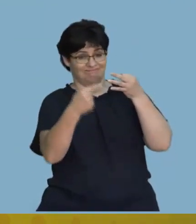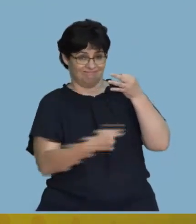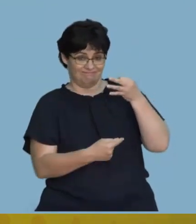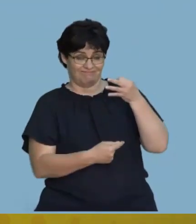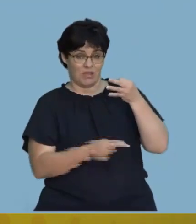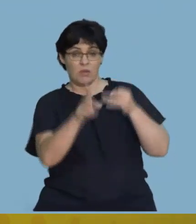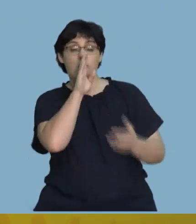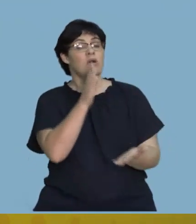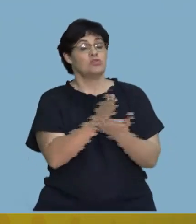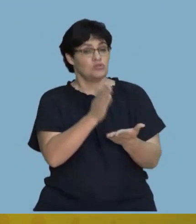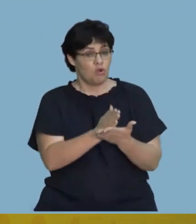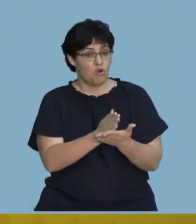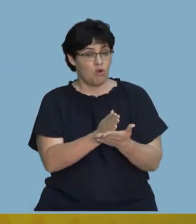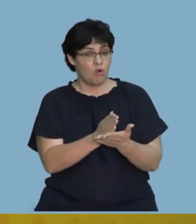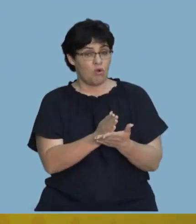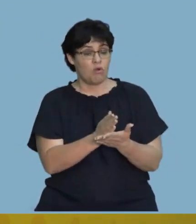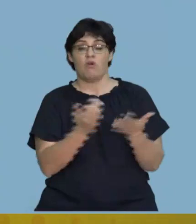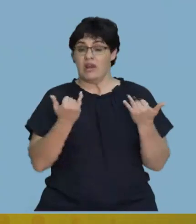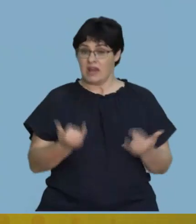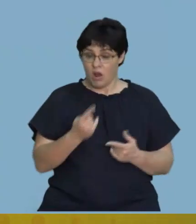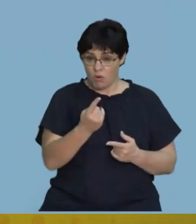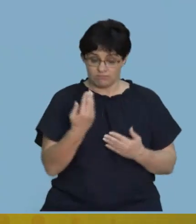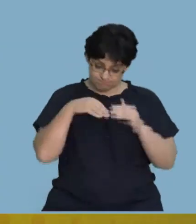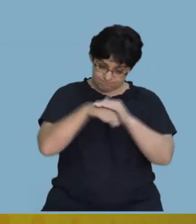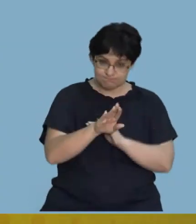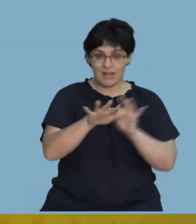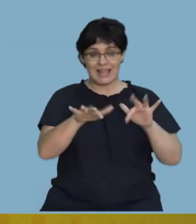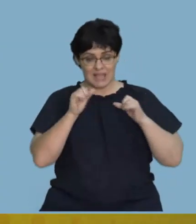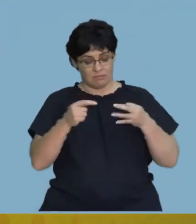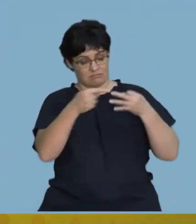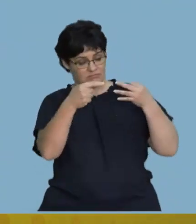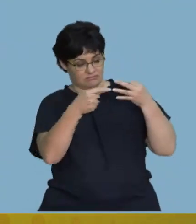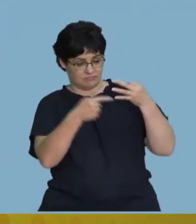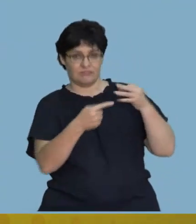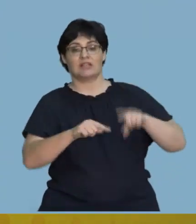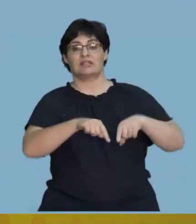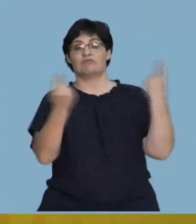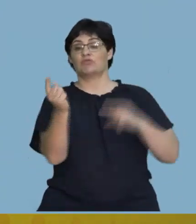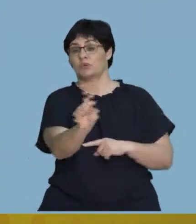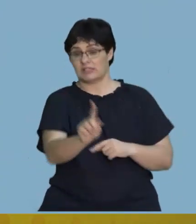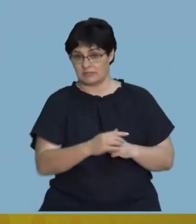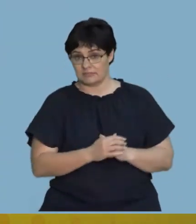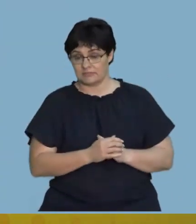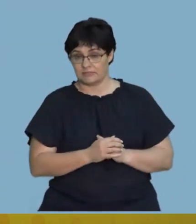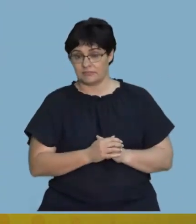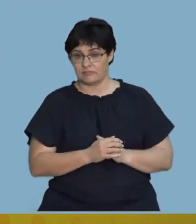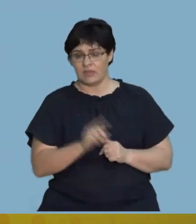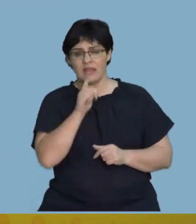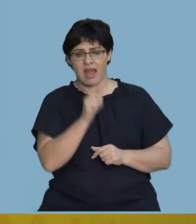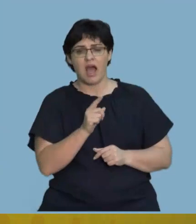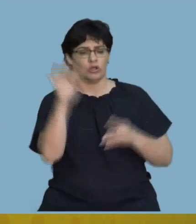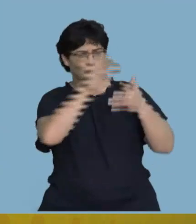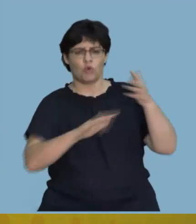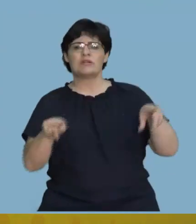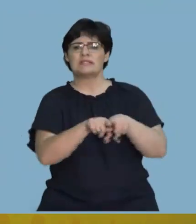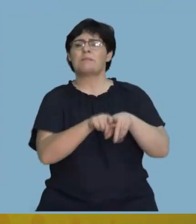by this time, going into the exam, we know the differences between the three, okay? Yes, they tell the same story.